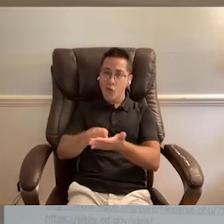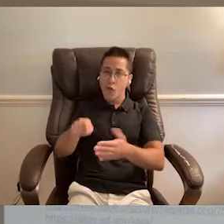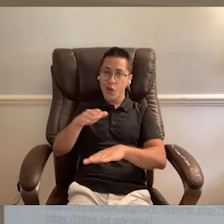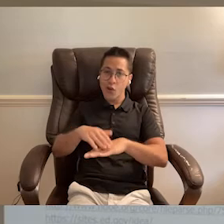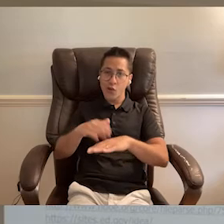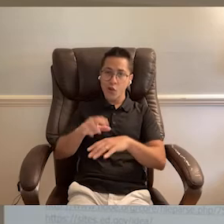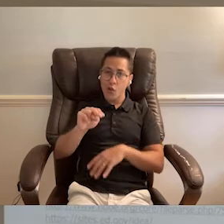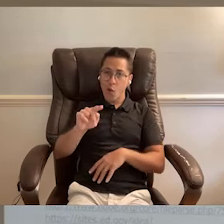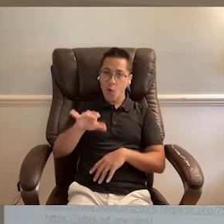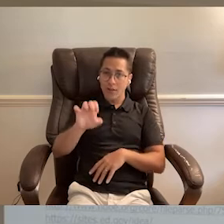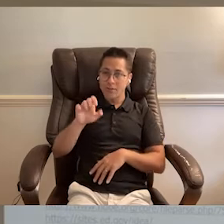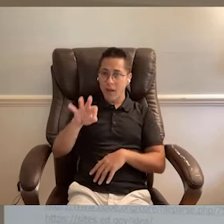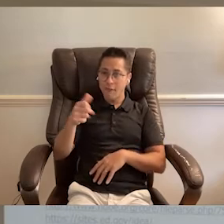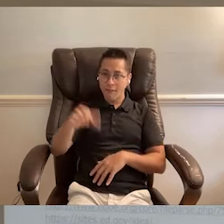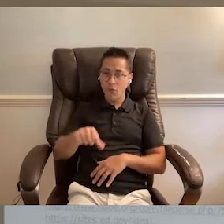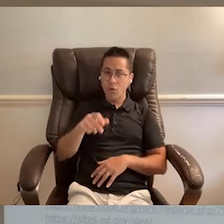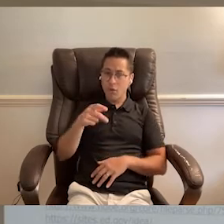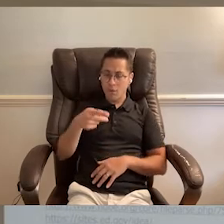PRWN,